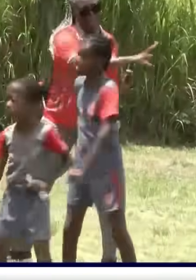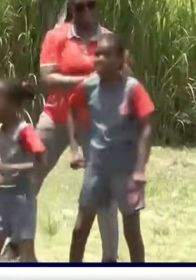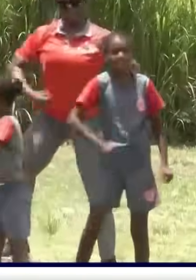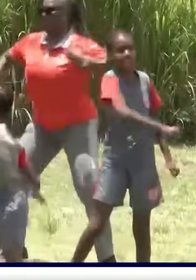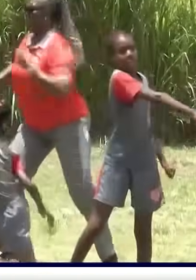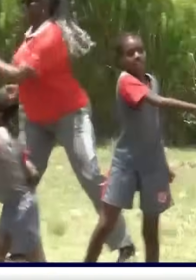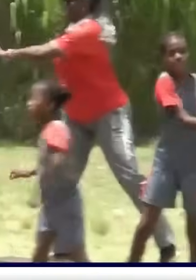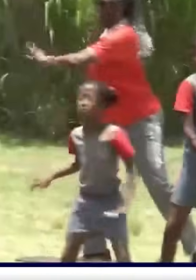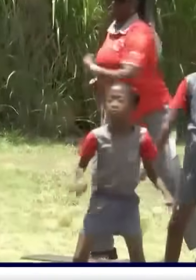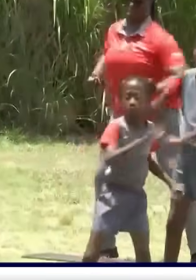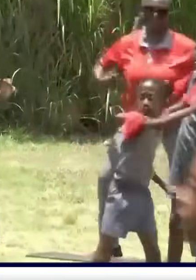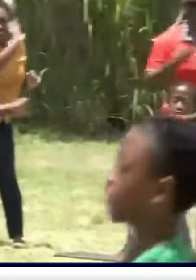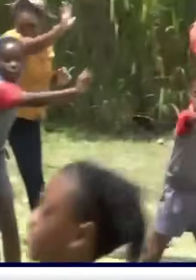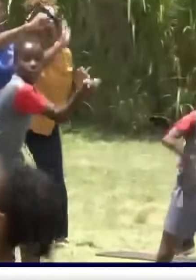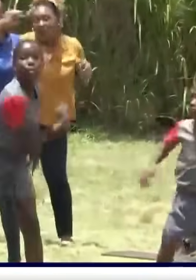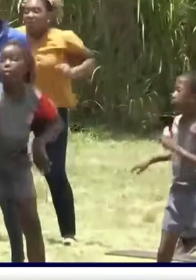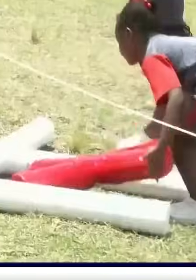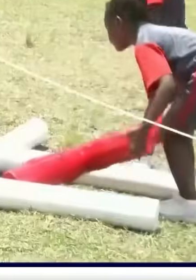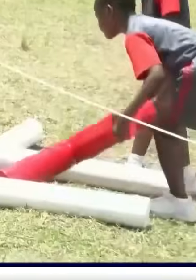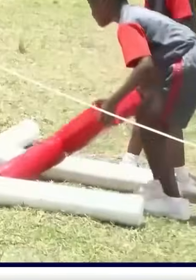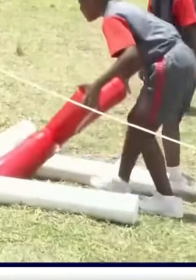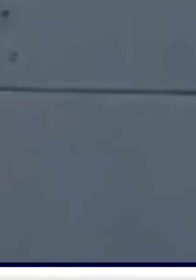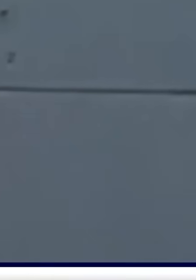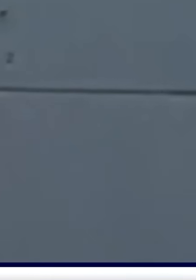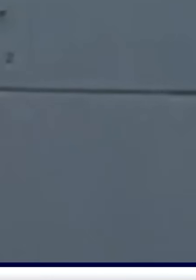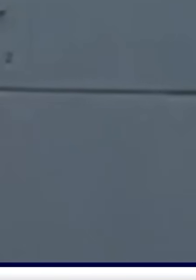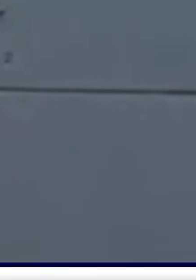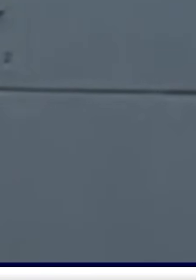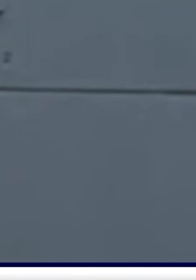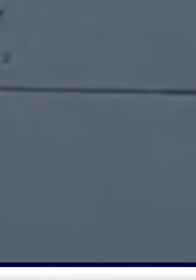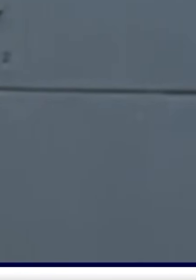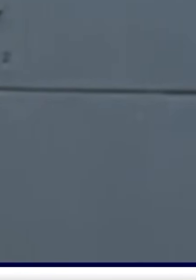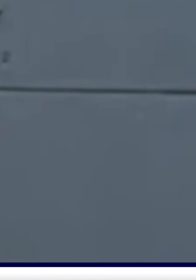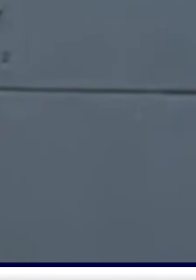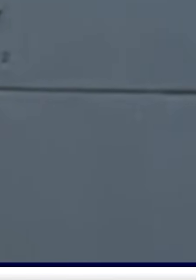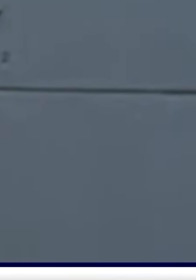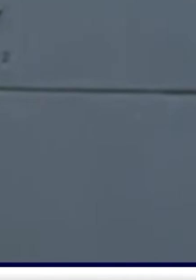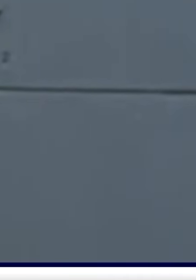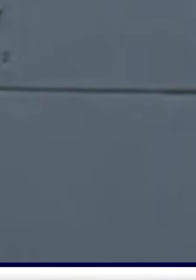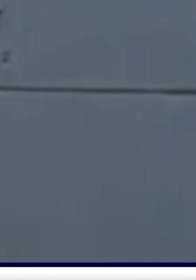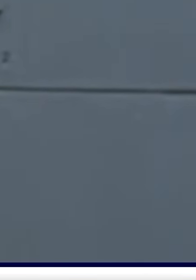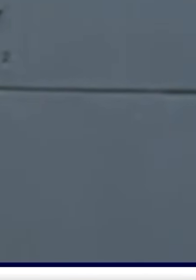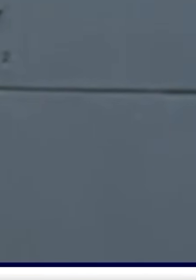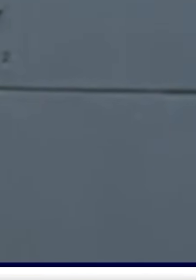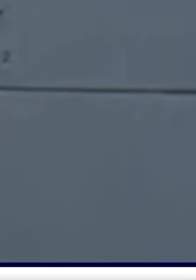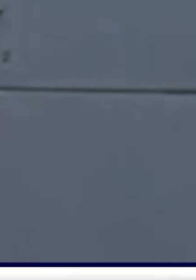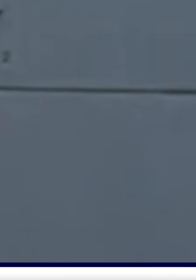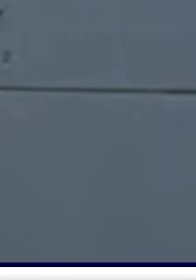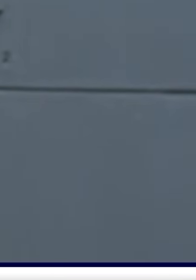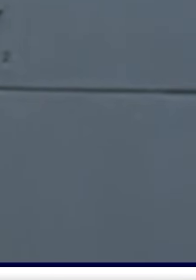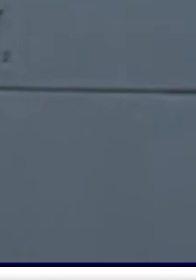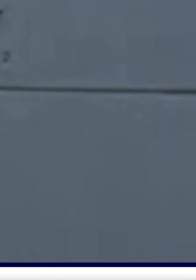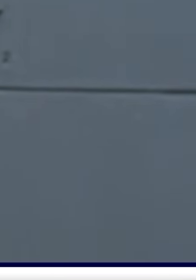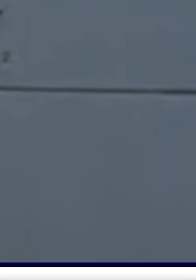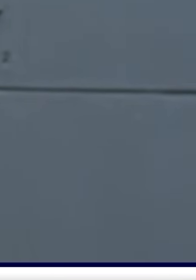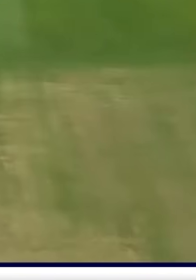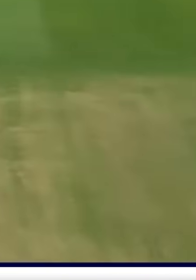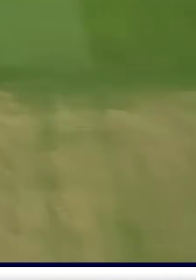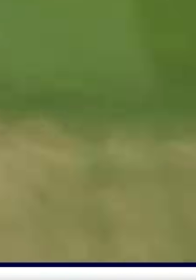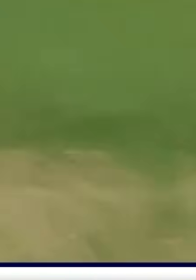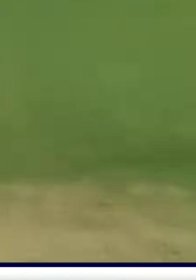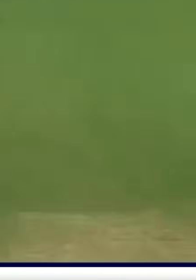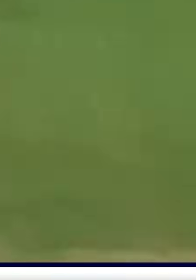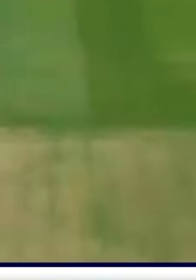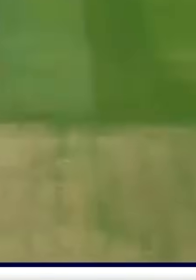School choose healthy living. And in sports, the Windies yet to name their final 11 for tomorrow's third